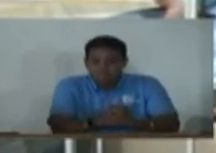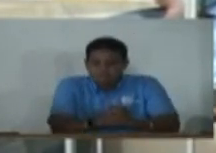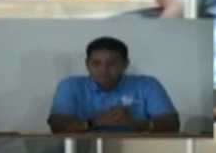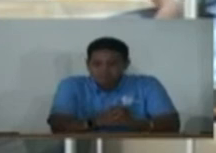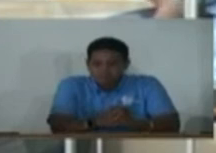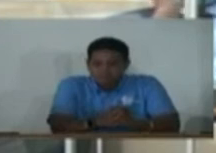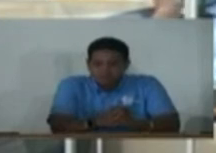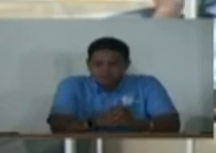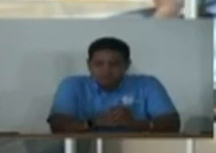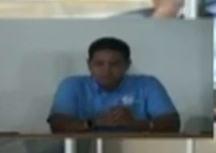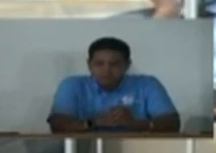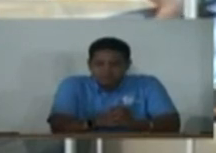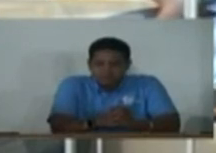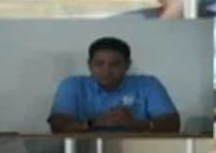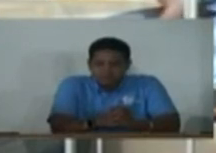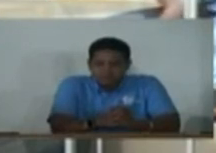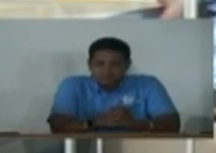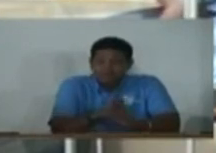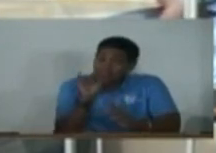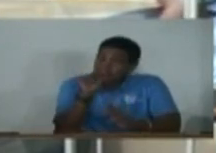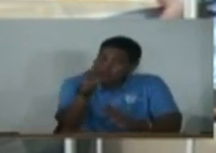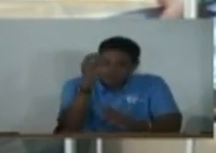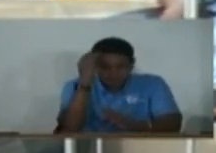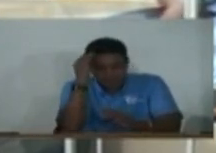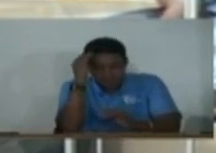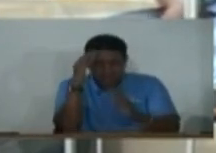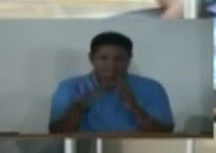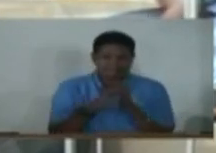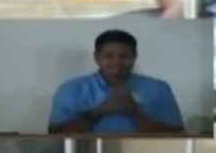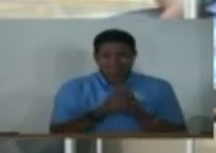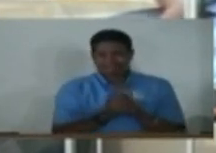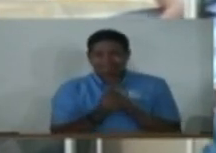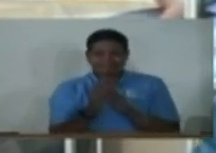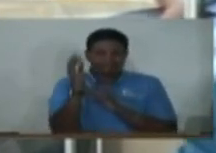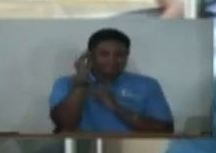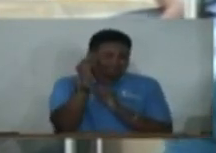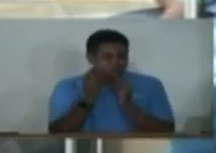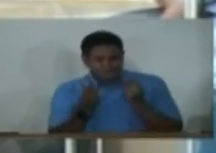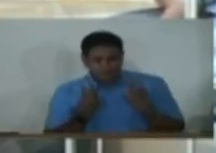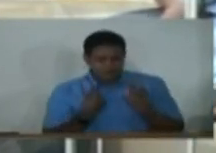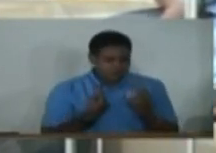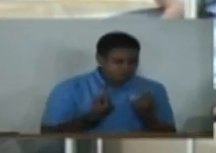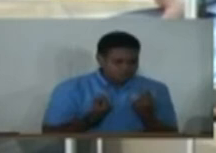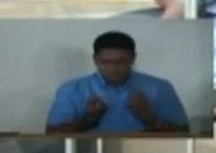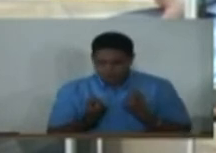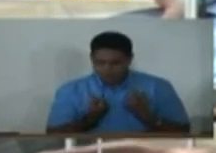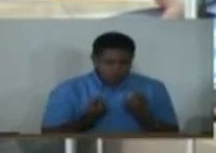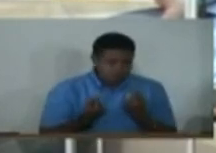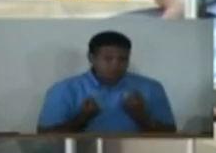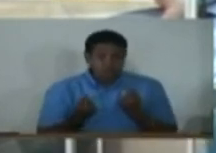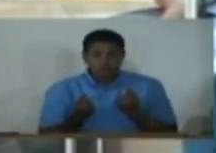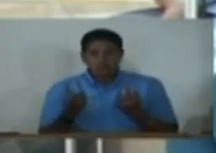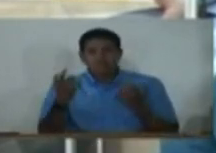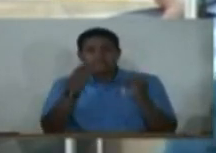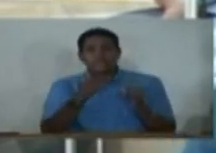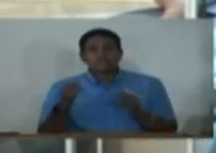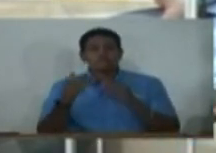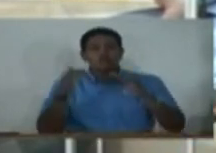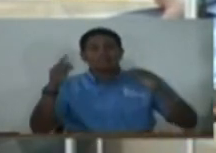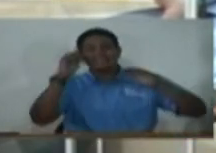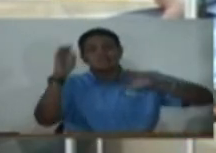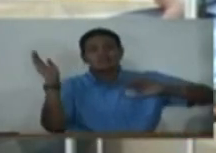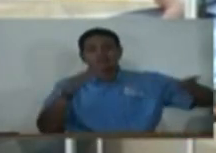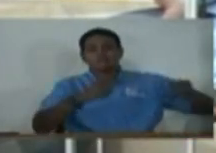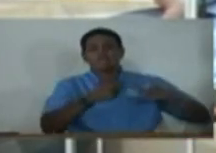That is a question that we have to wrestle with. Let's take it, let's move from the individual level, but let's take it